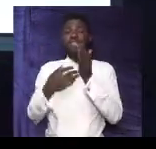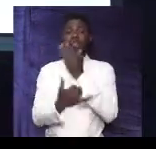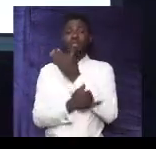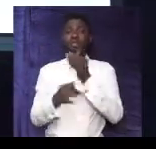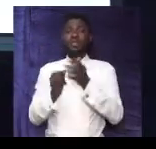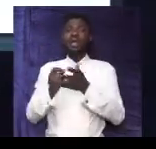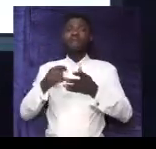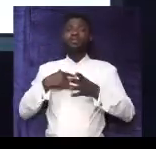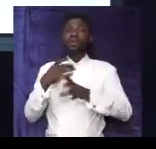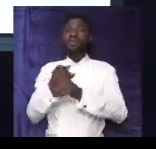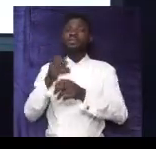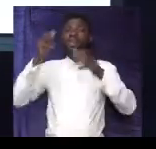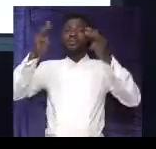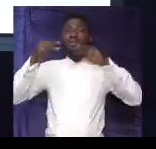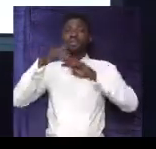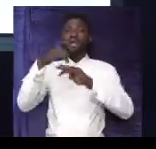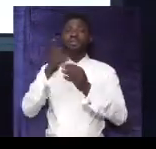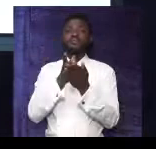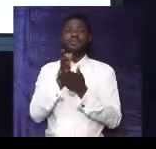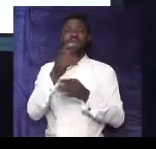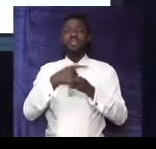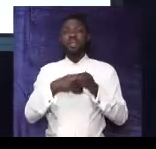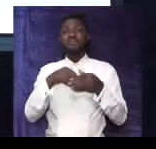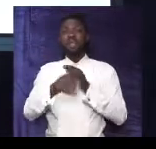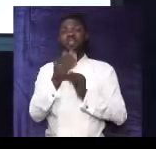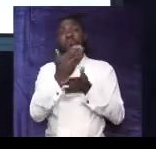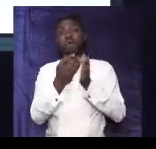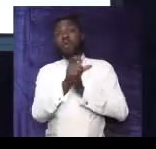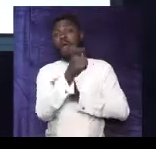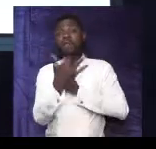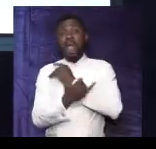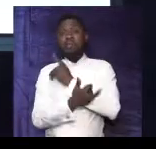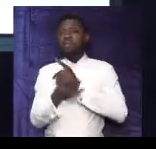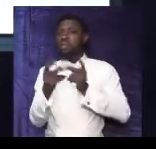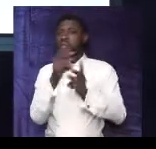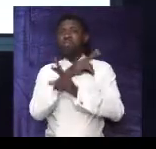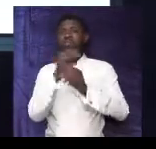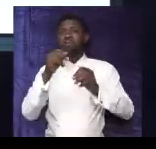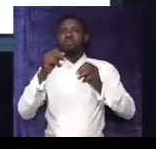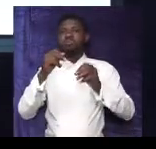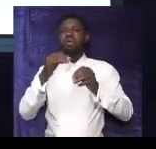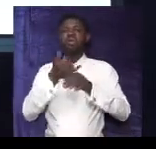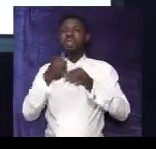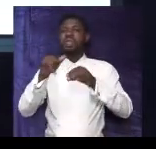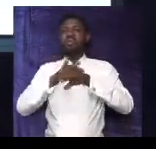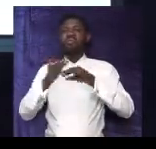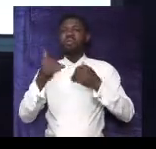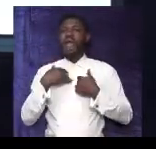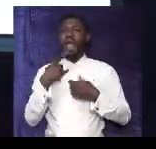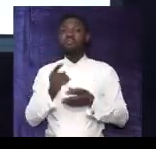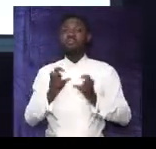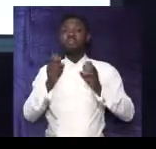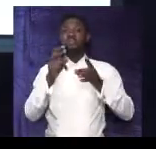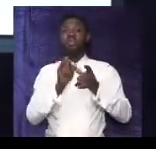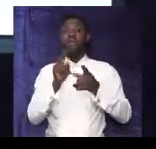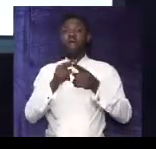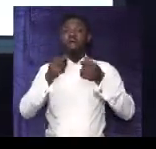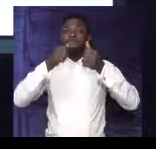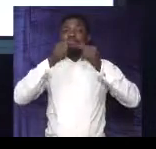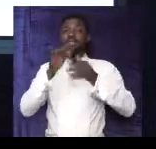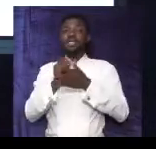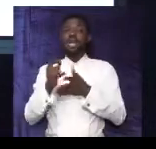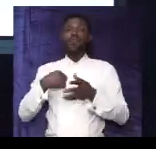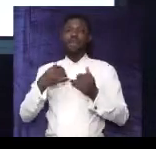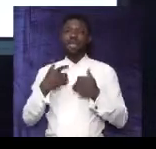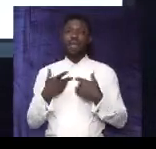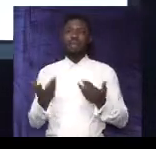we get rain at the right time, but in some other countries they don't have the privilege or blessing that we have in this